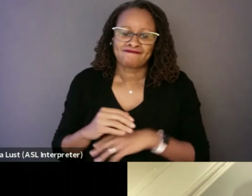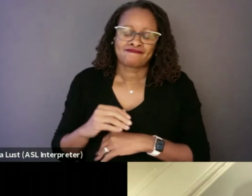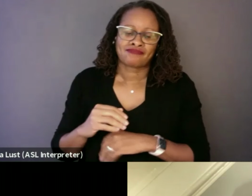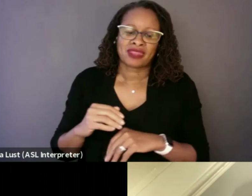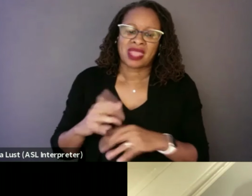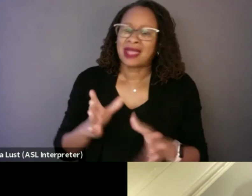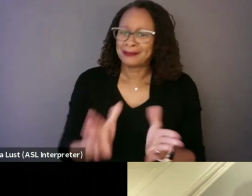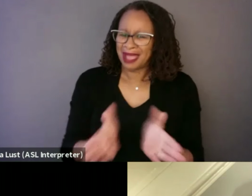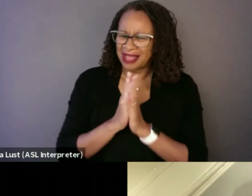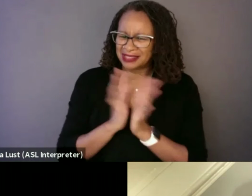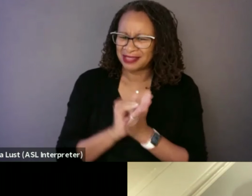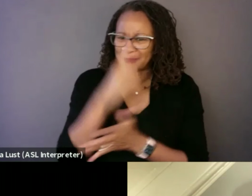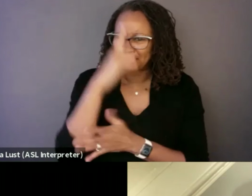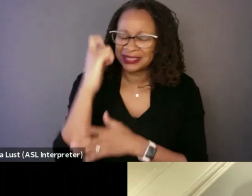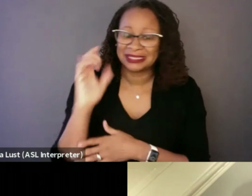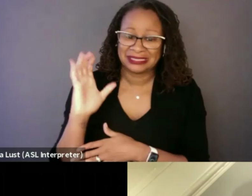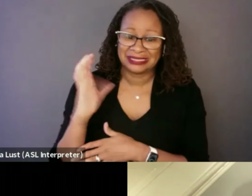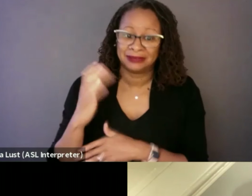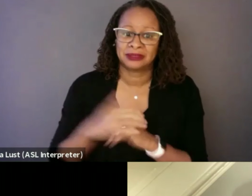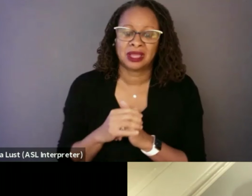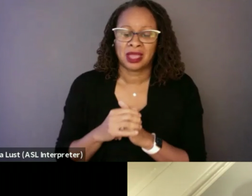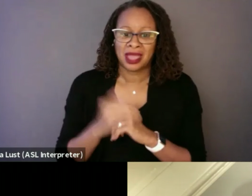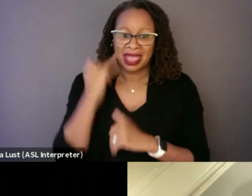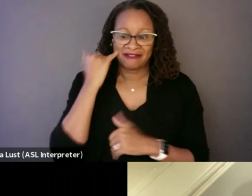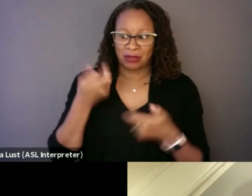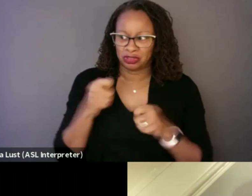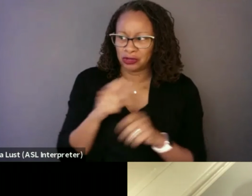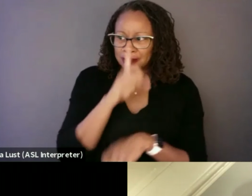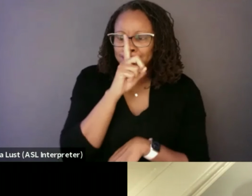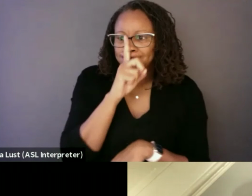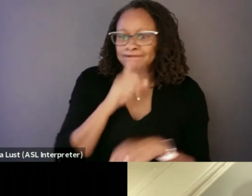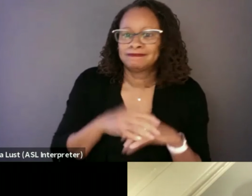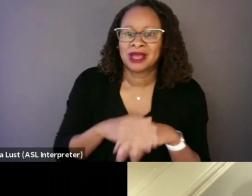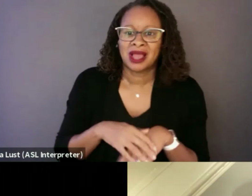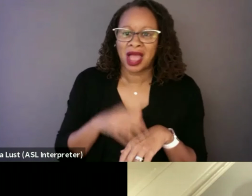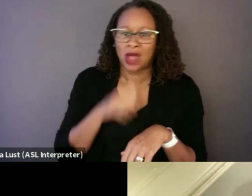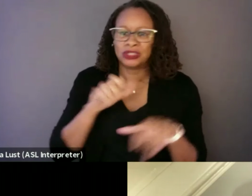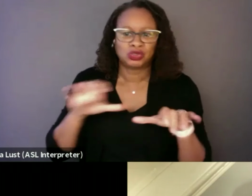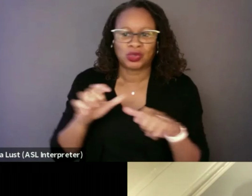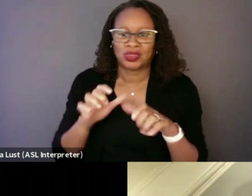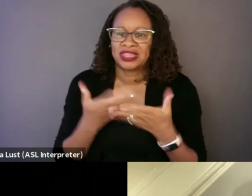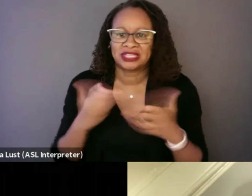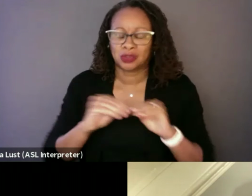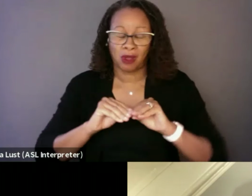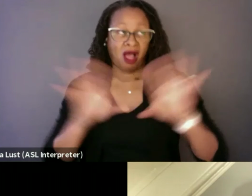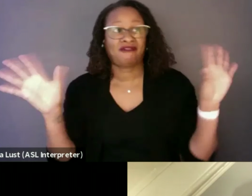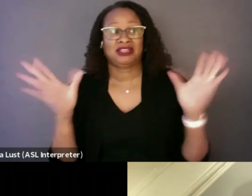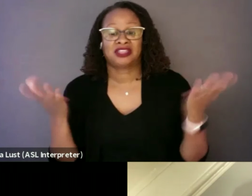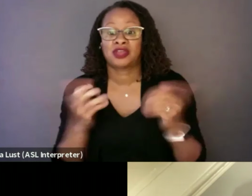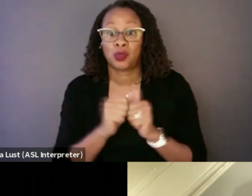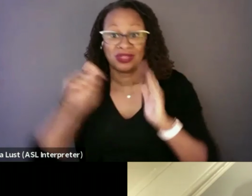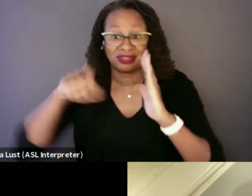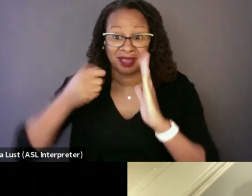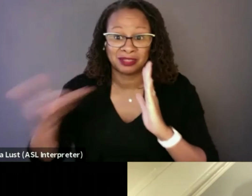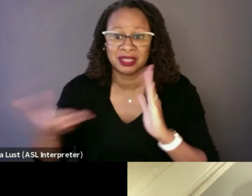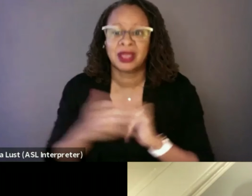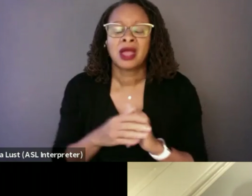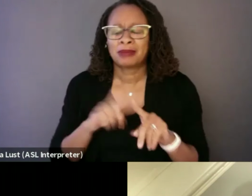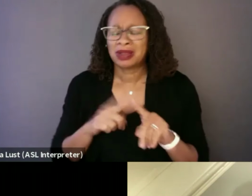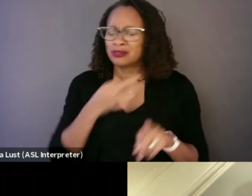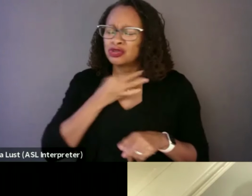I'm asking this because it just seemed to me that, like, if I was trying to get away with something, I would not do things so blatantly with cameras there, but I wonder if they knew that you were